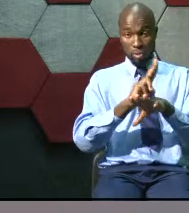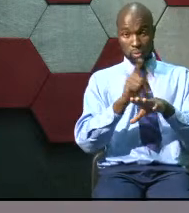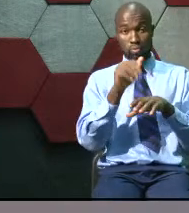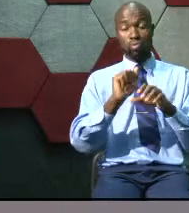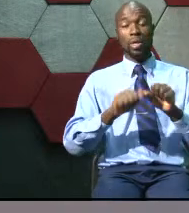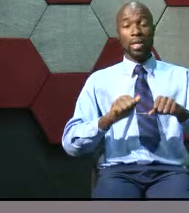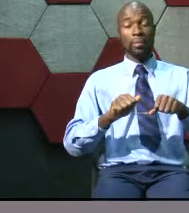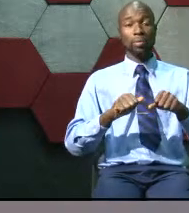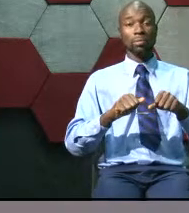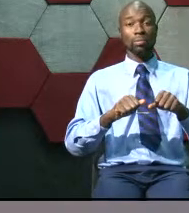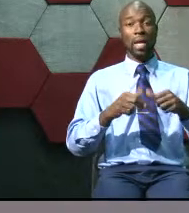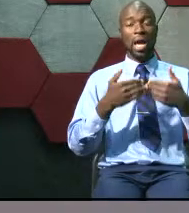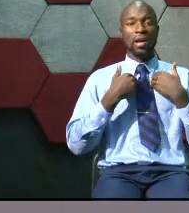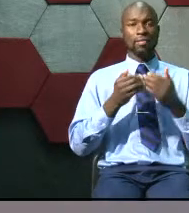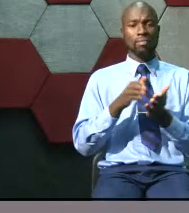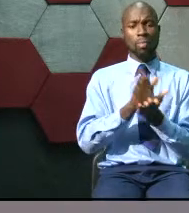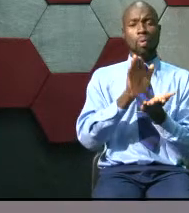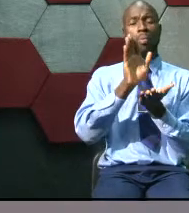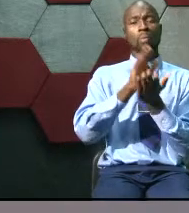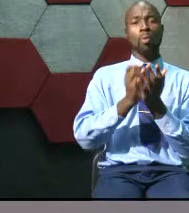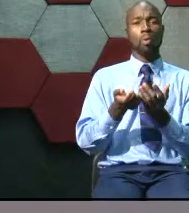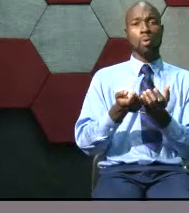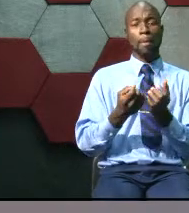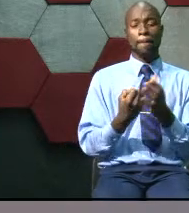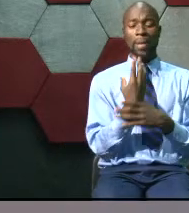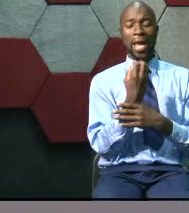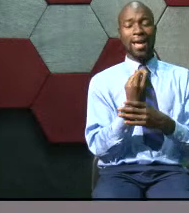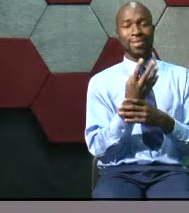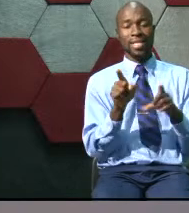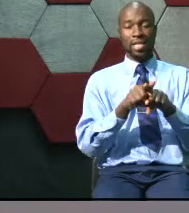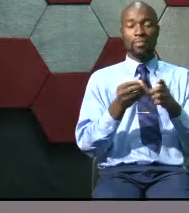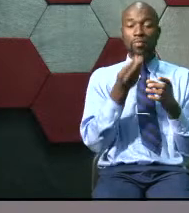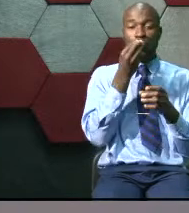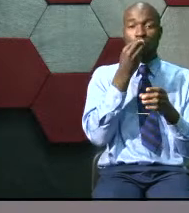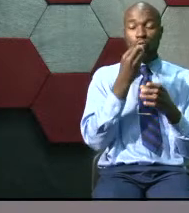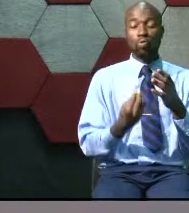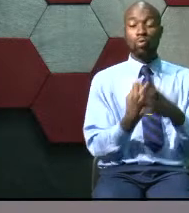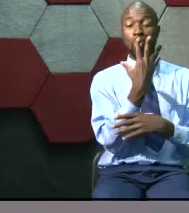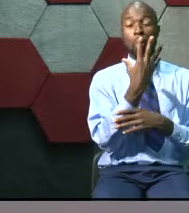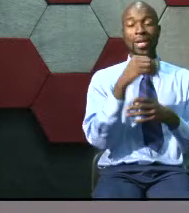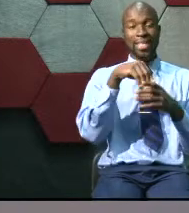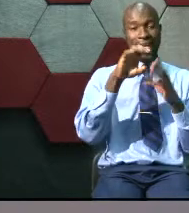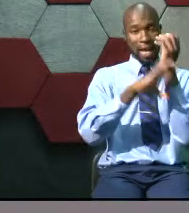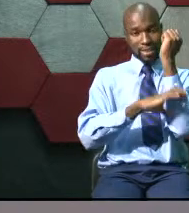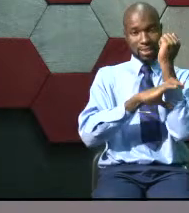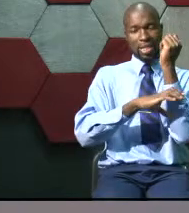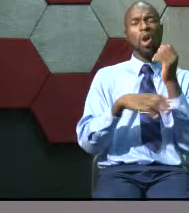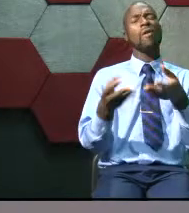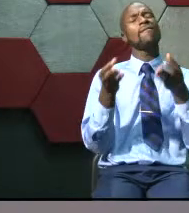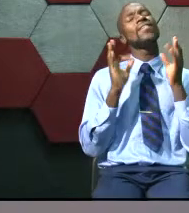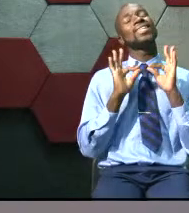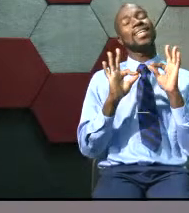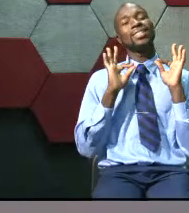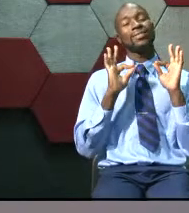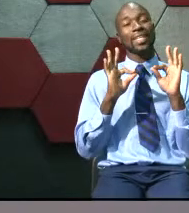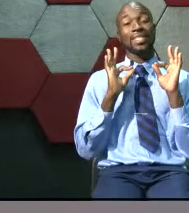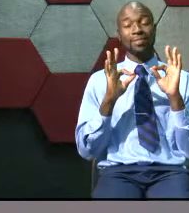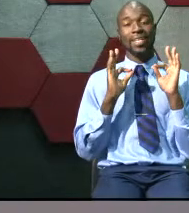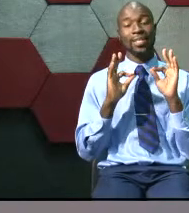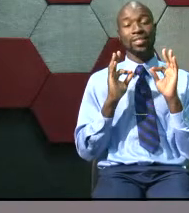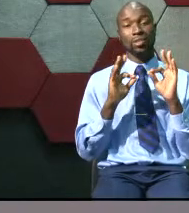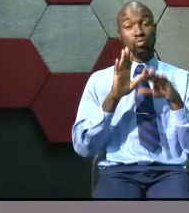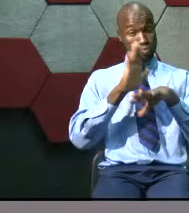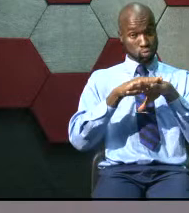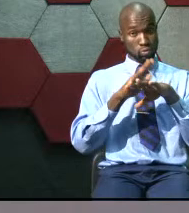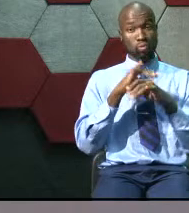us to have more crops and have more food grown in the country. Yeah. Fantastic. Great